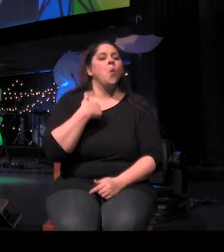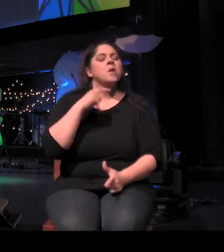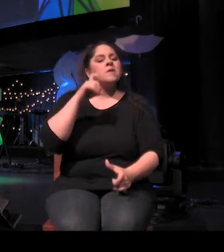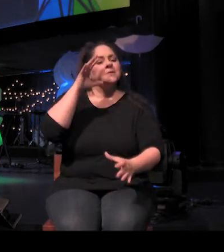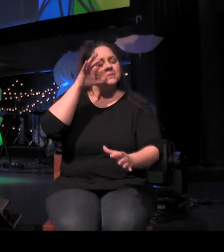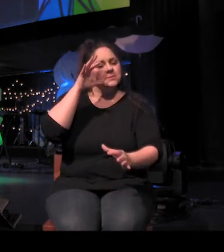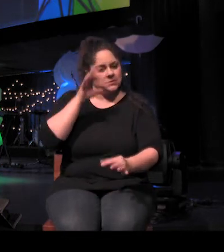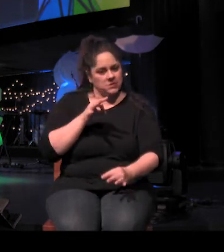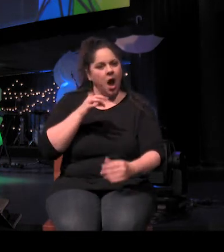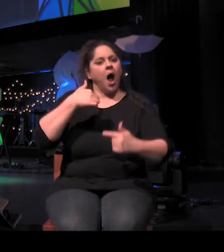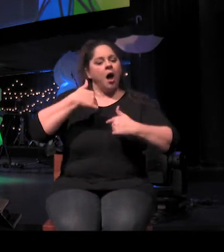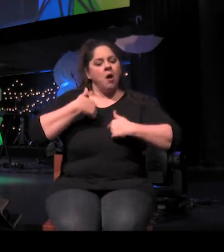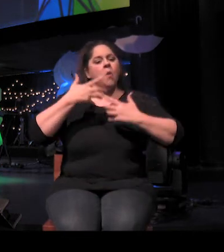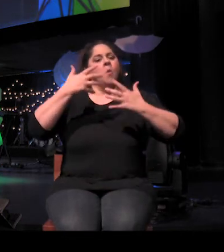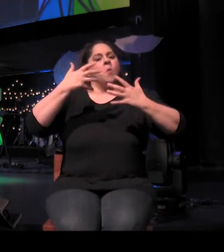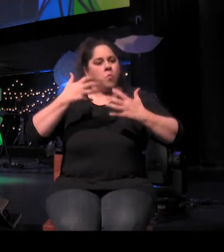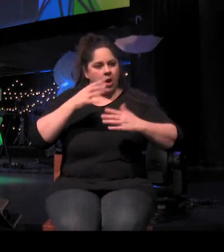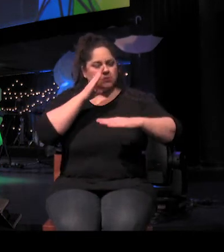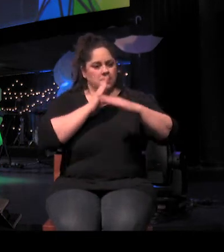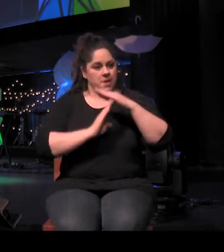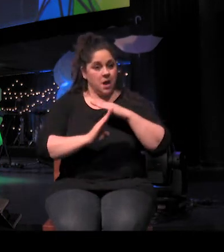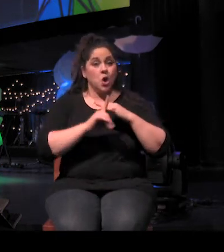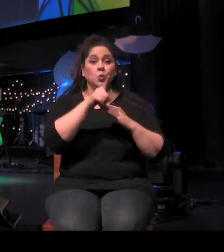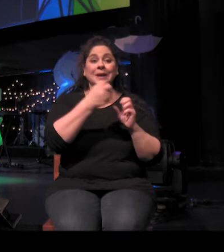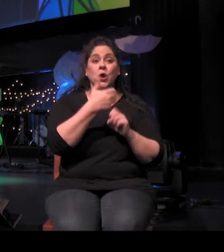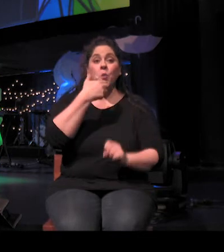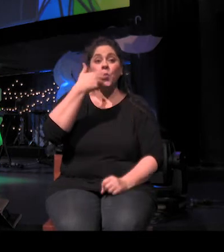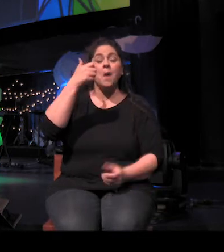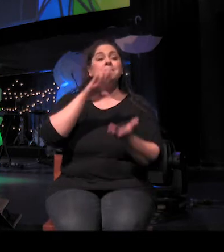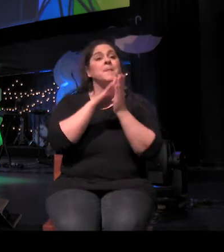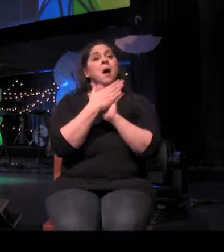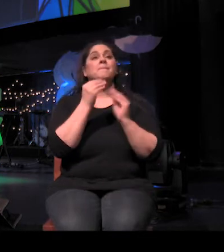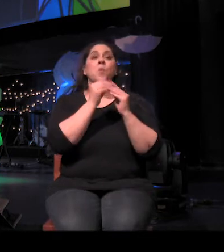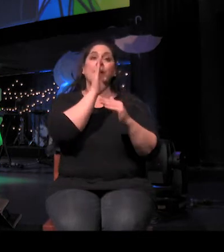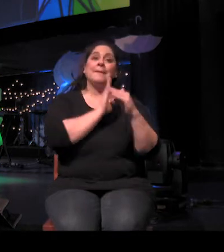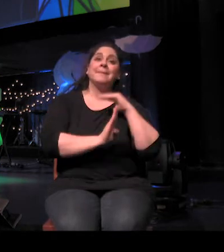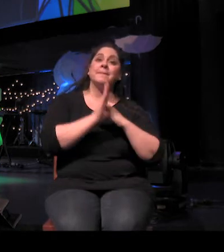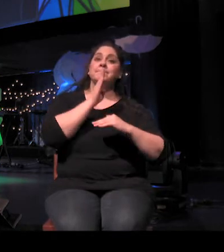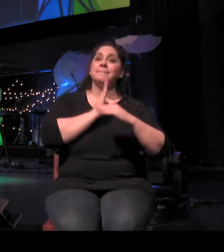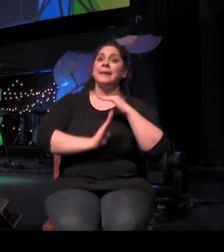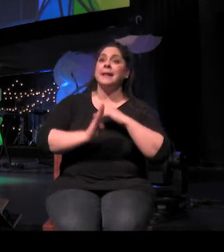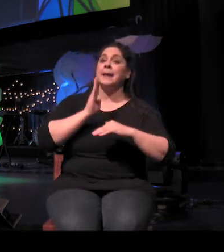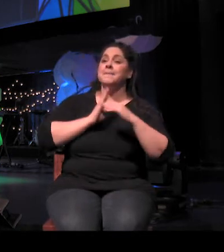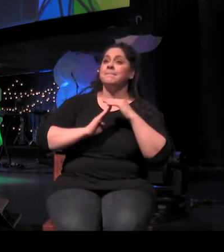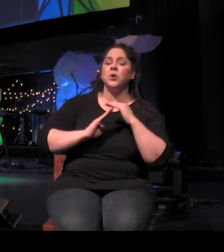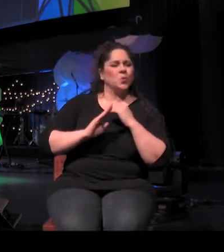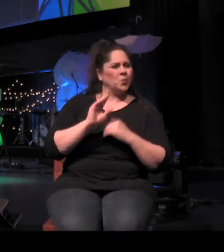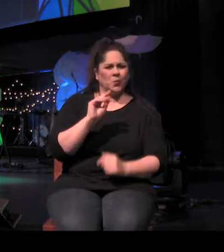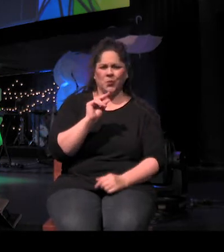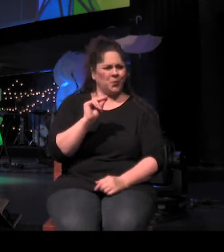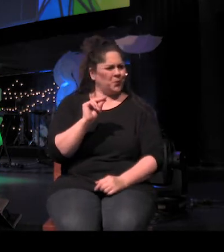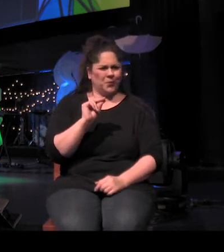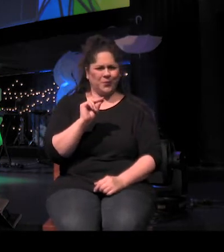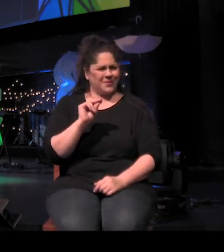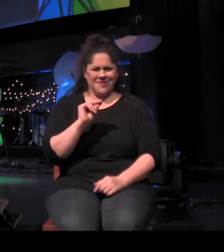We do not just naturally get more humble as we get older. We don't wake up with more humility. We drift away from